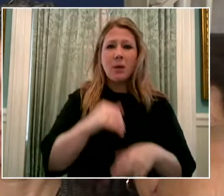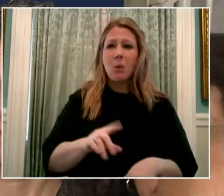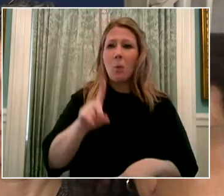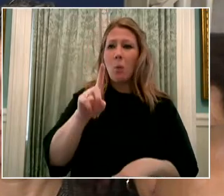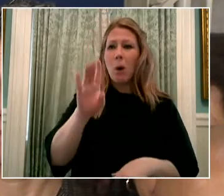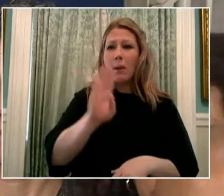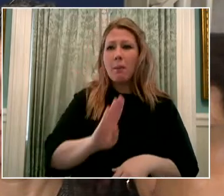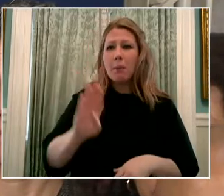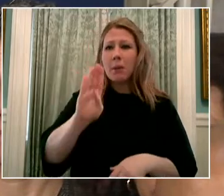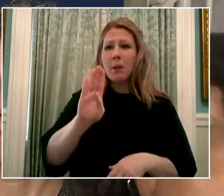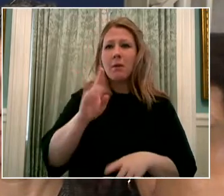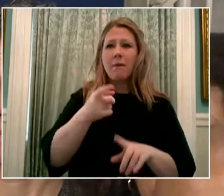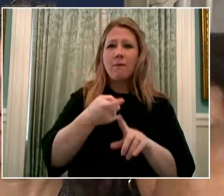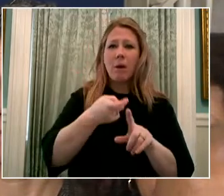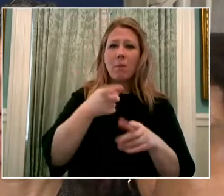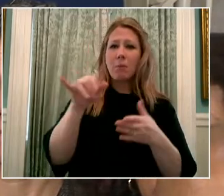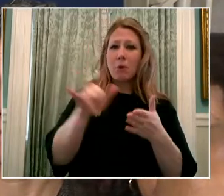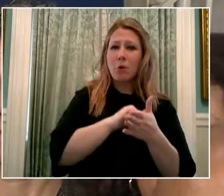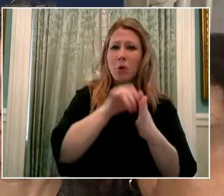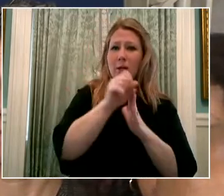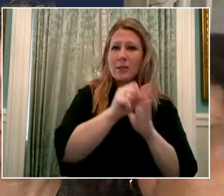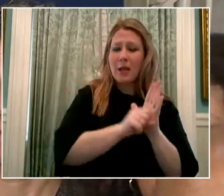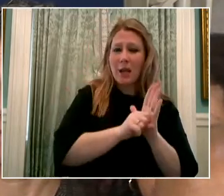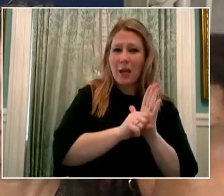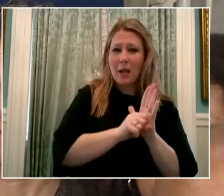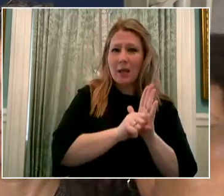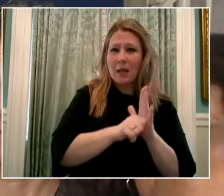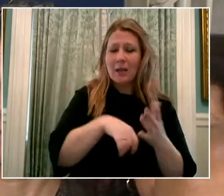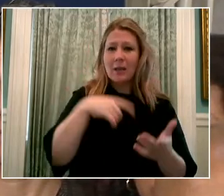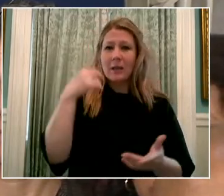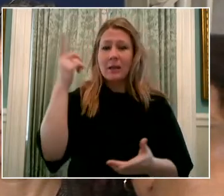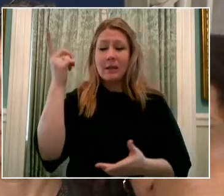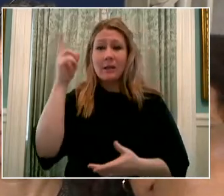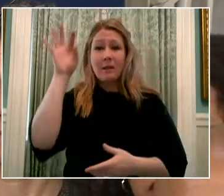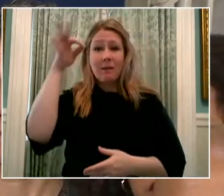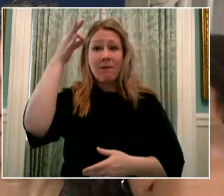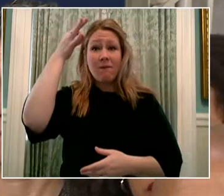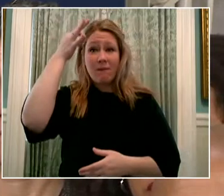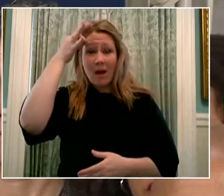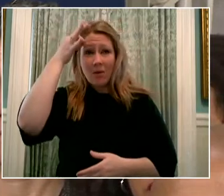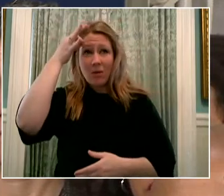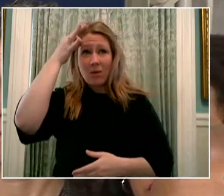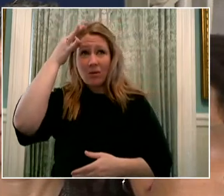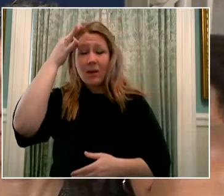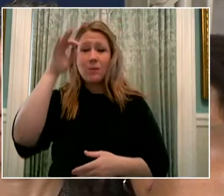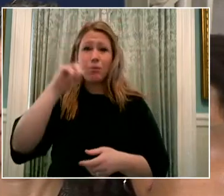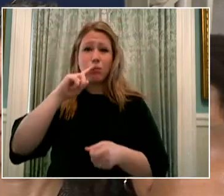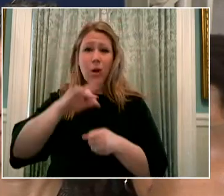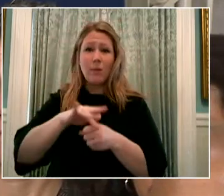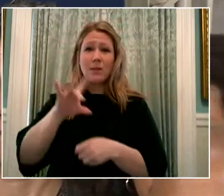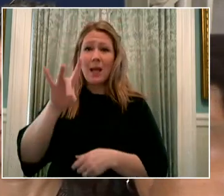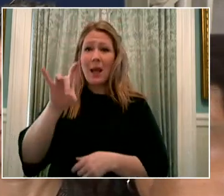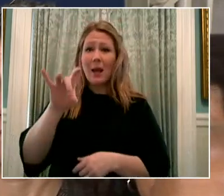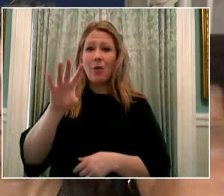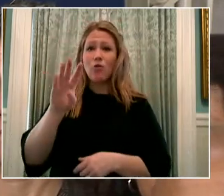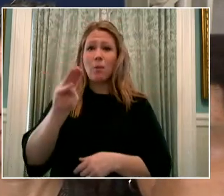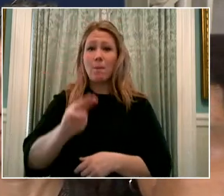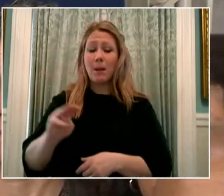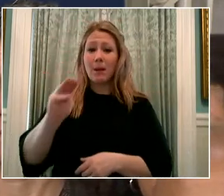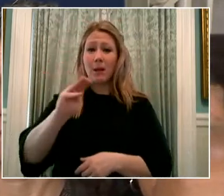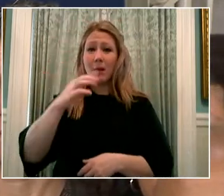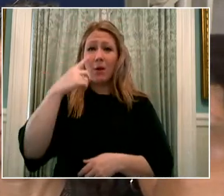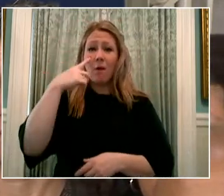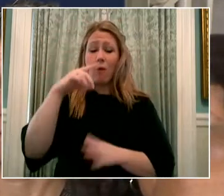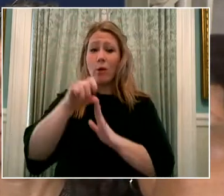million for the entire country. We don't know yet how much we're going to get from it. But the city has to, at a minimum, come